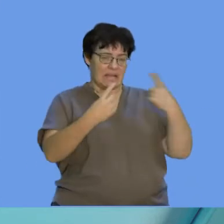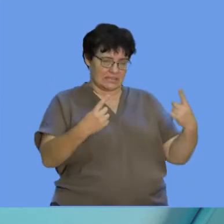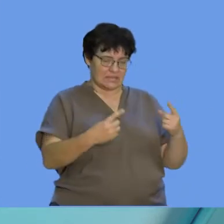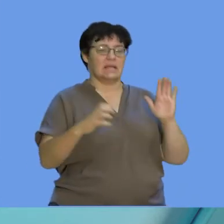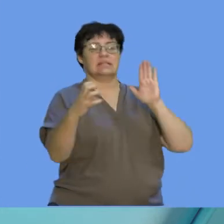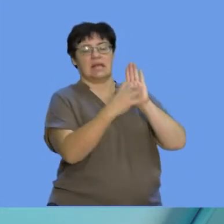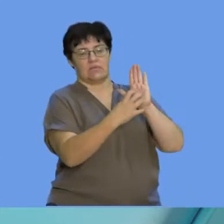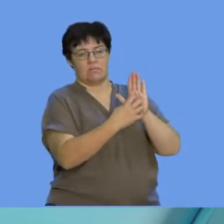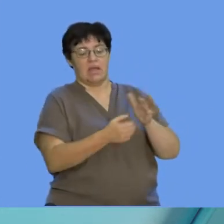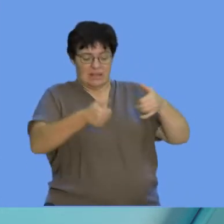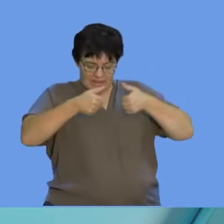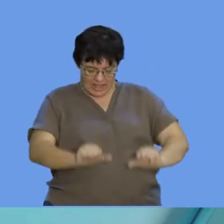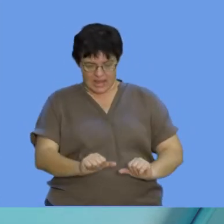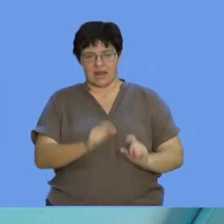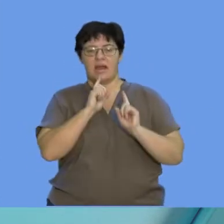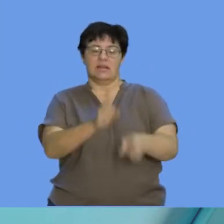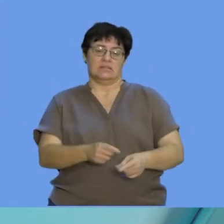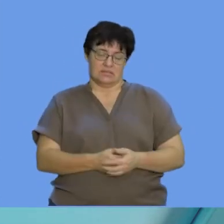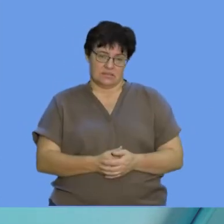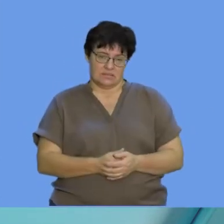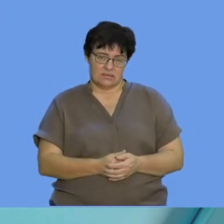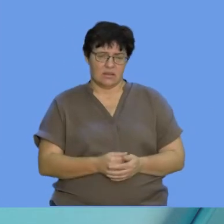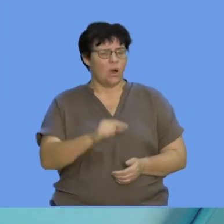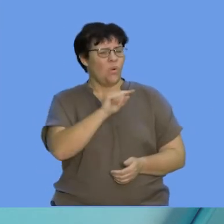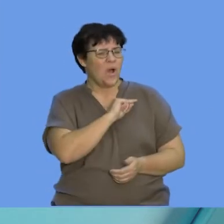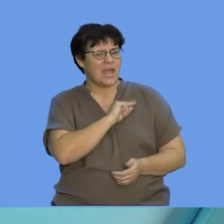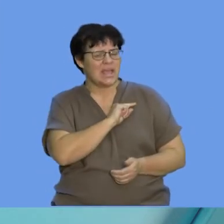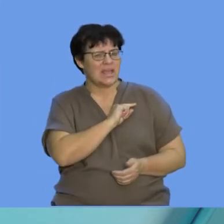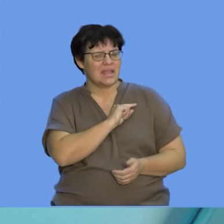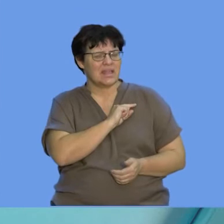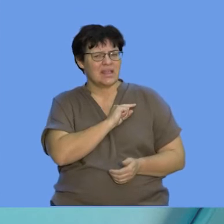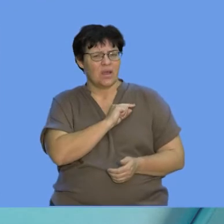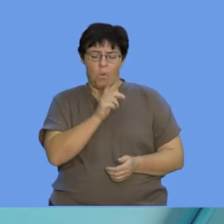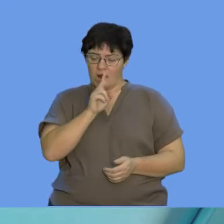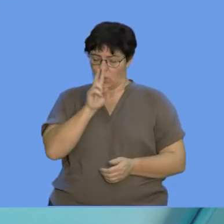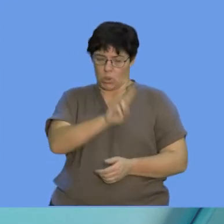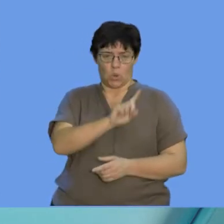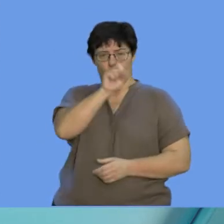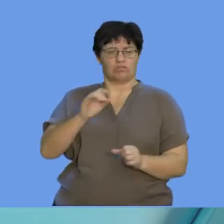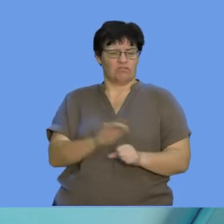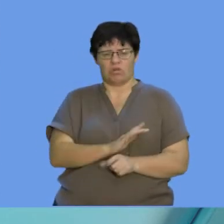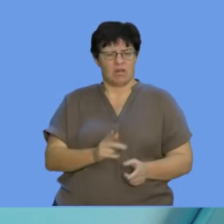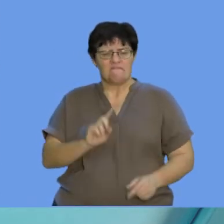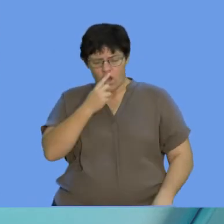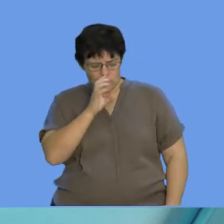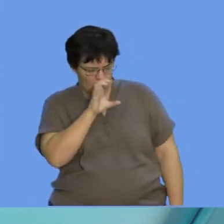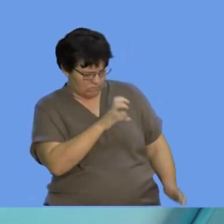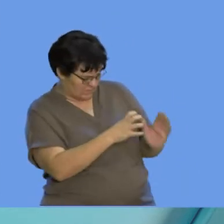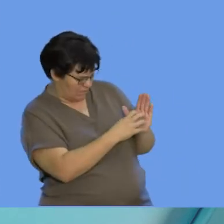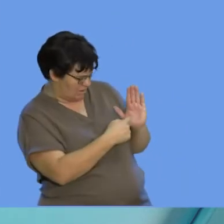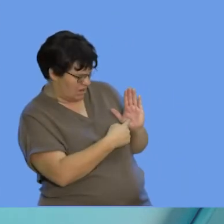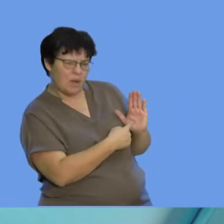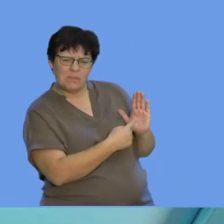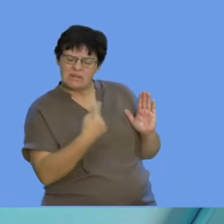the diagram and then follow with the question. Why? Because I don't want you to immediately look at the question without even knowing what